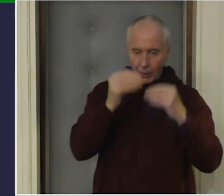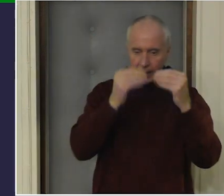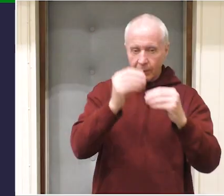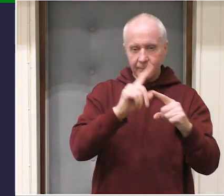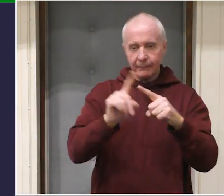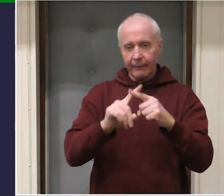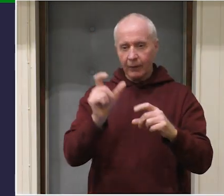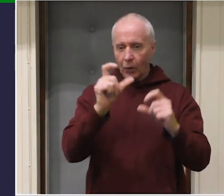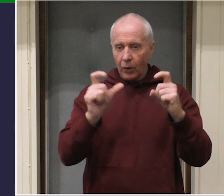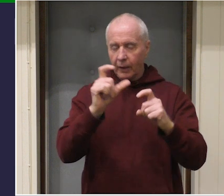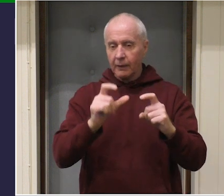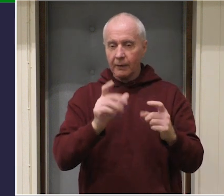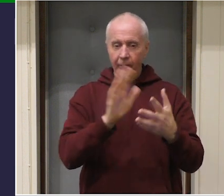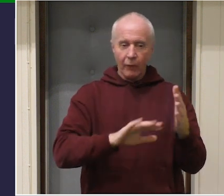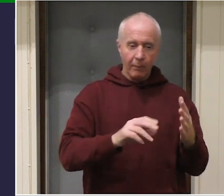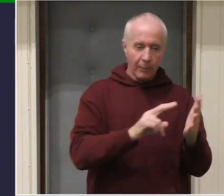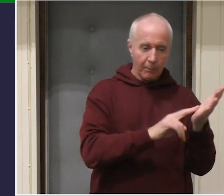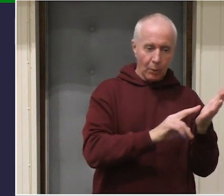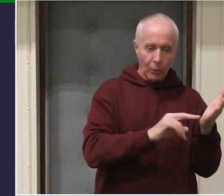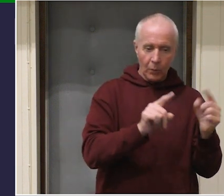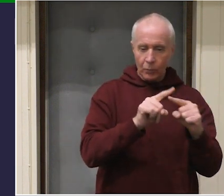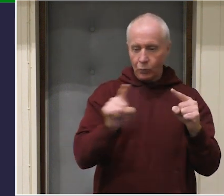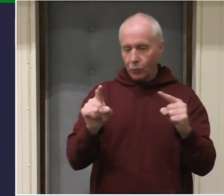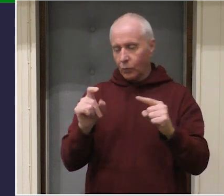in light from the blue to the red of a